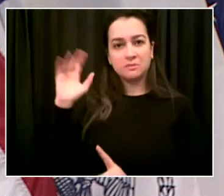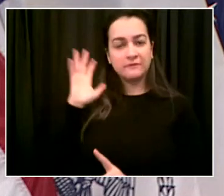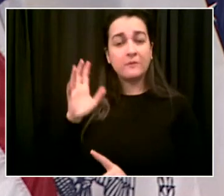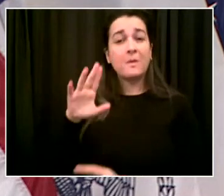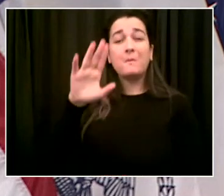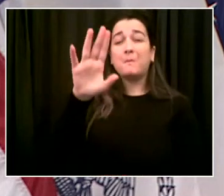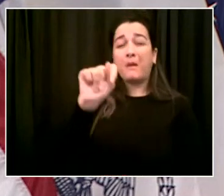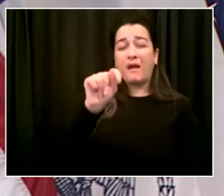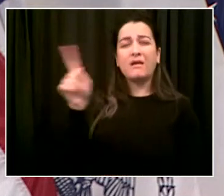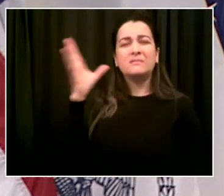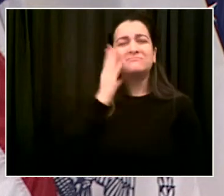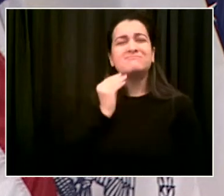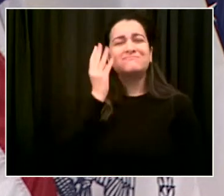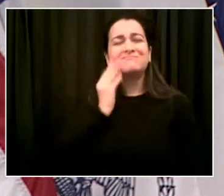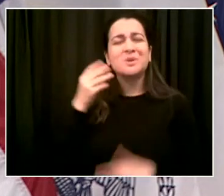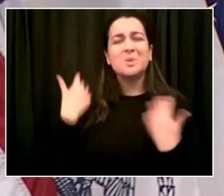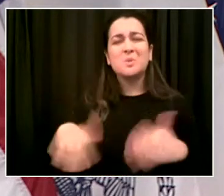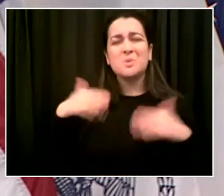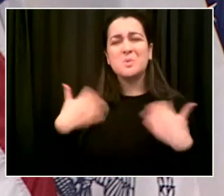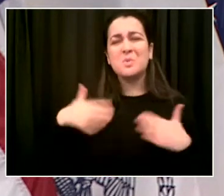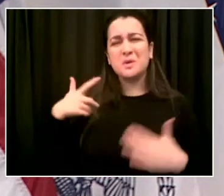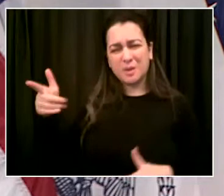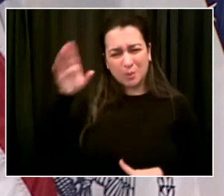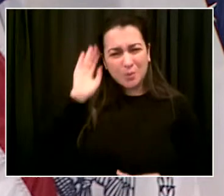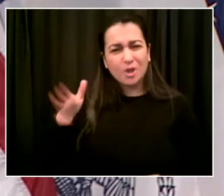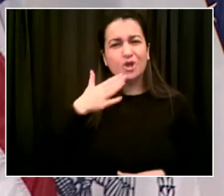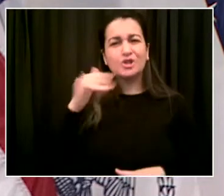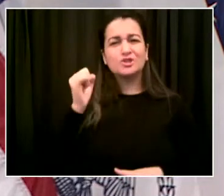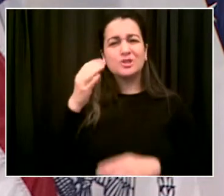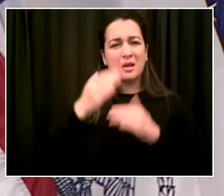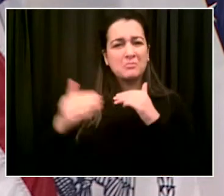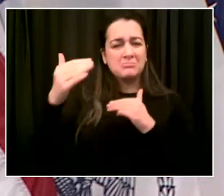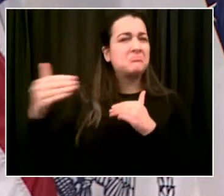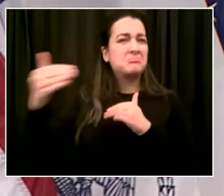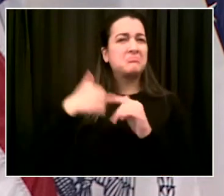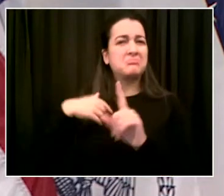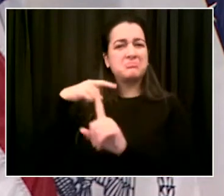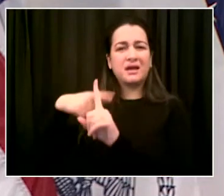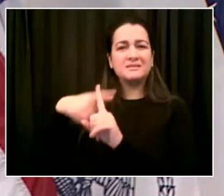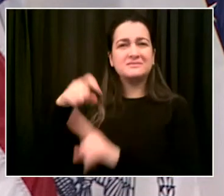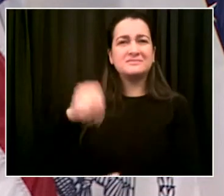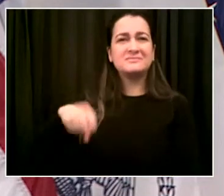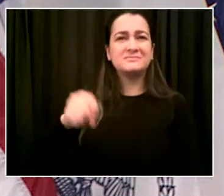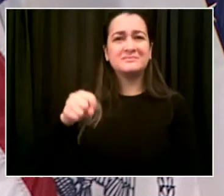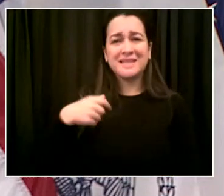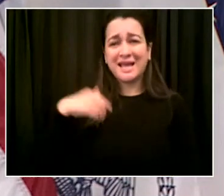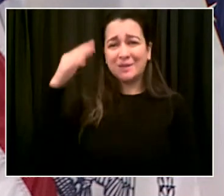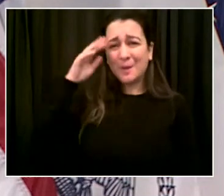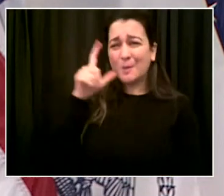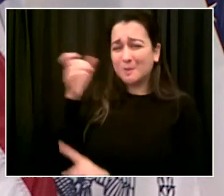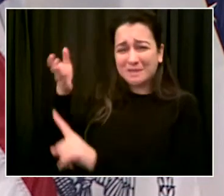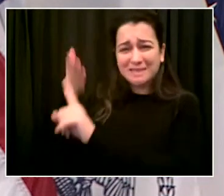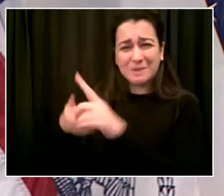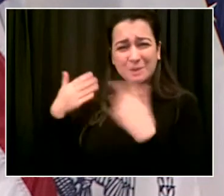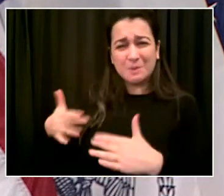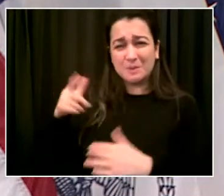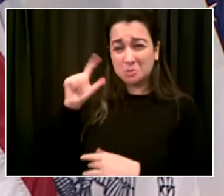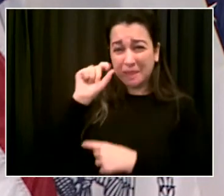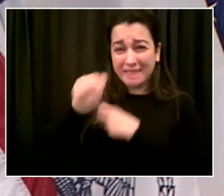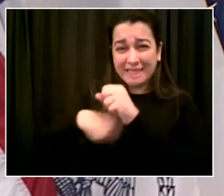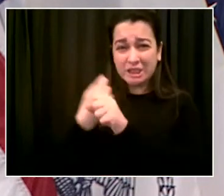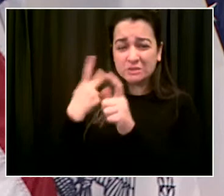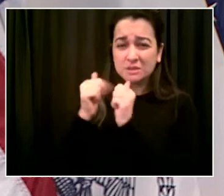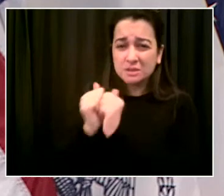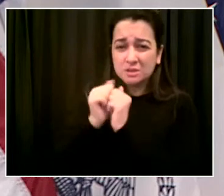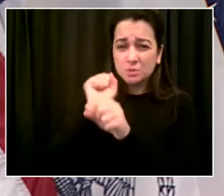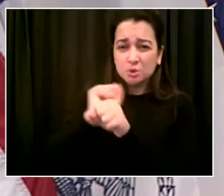have seen Hank get results. I've seen him deal with very thorny situations and really tough community dynamics and find common ground